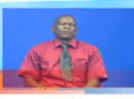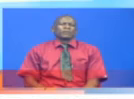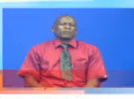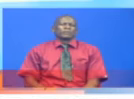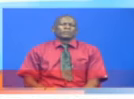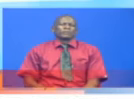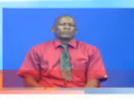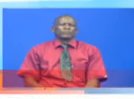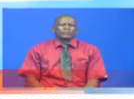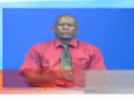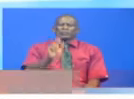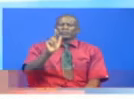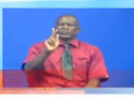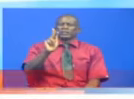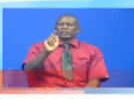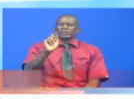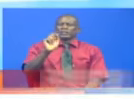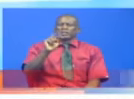KTN,